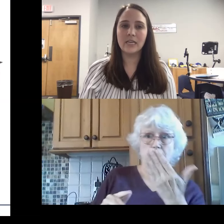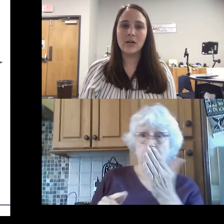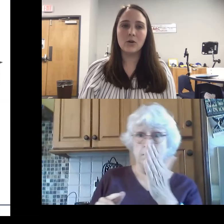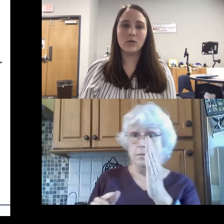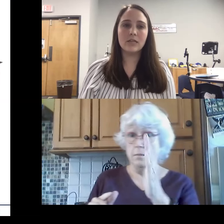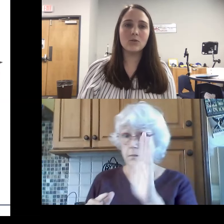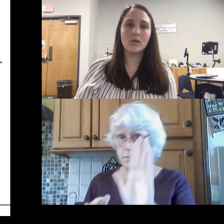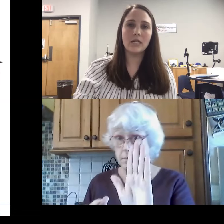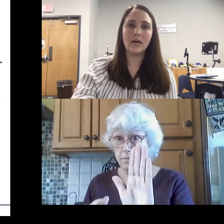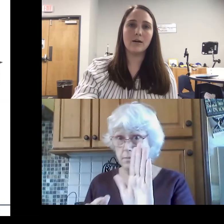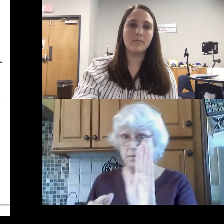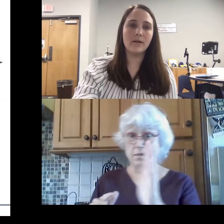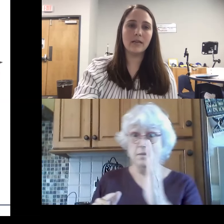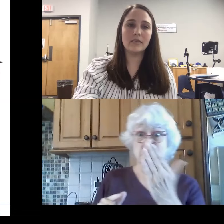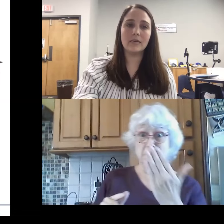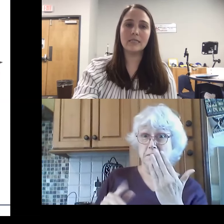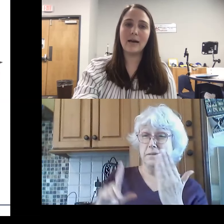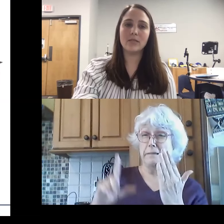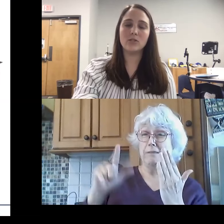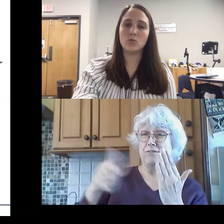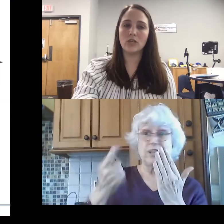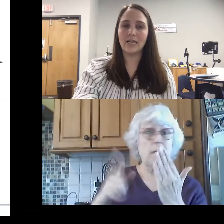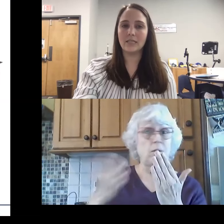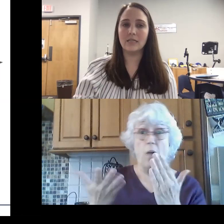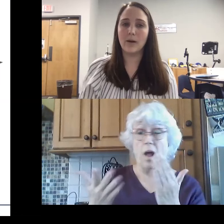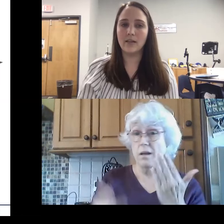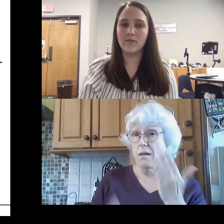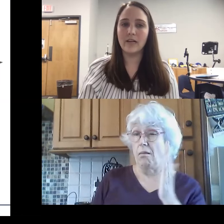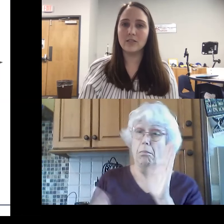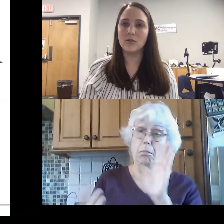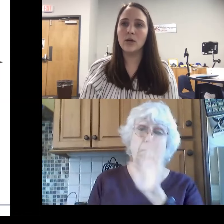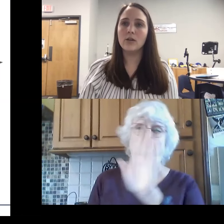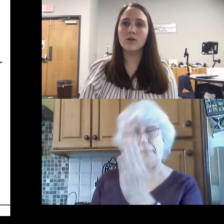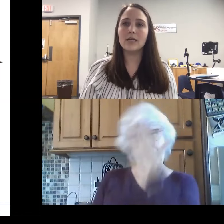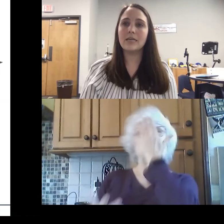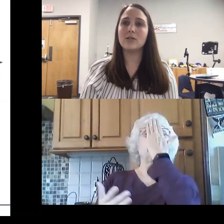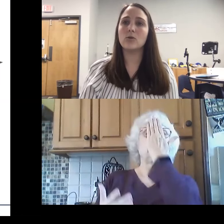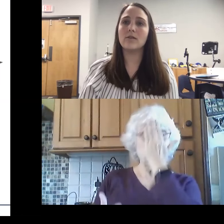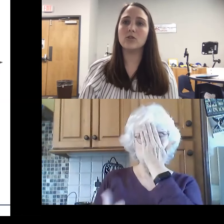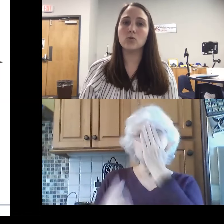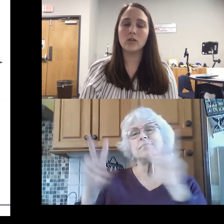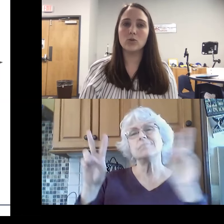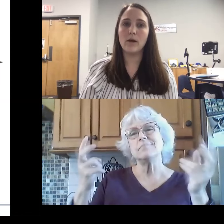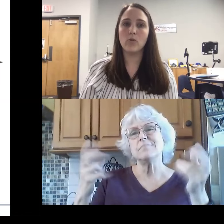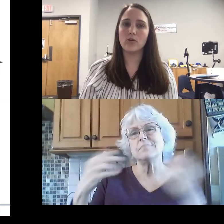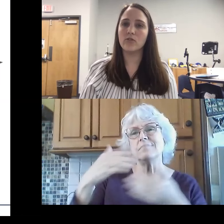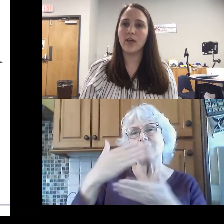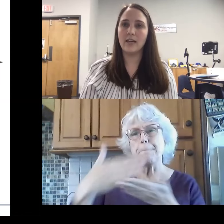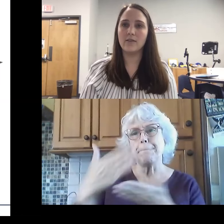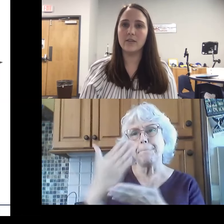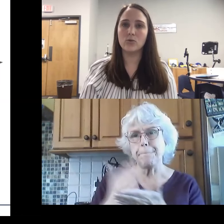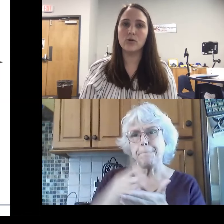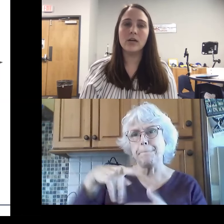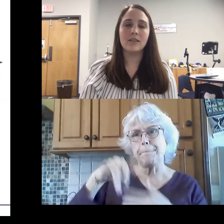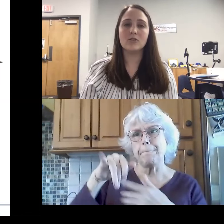the face. With this one is an adapted switch access pie in the face. So you can attach whatever switch may work for